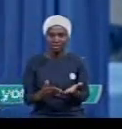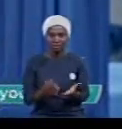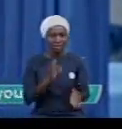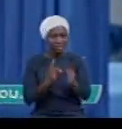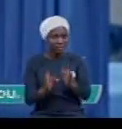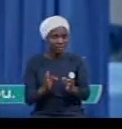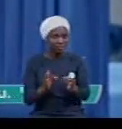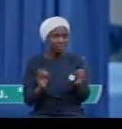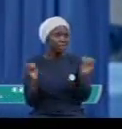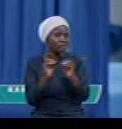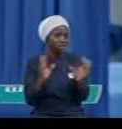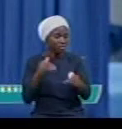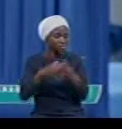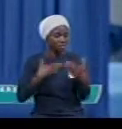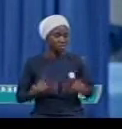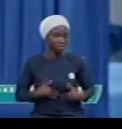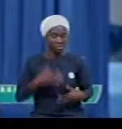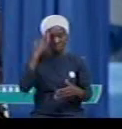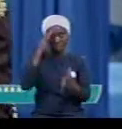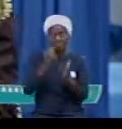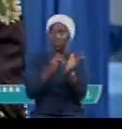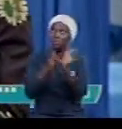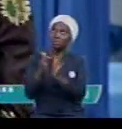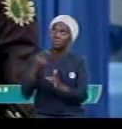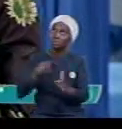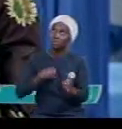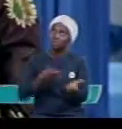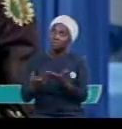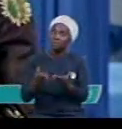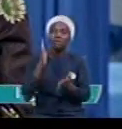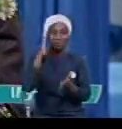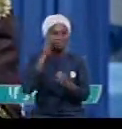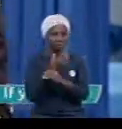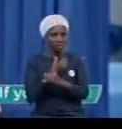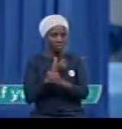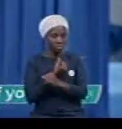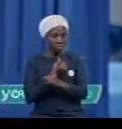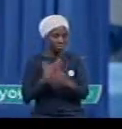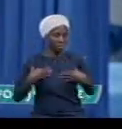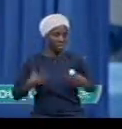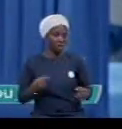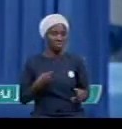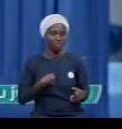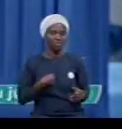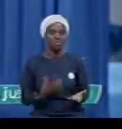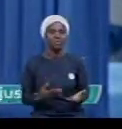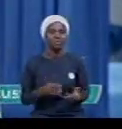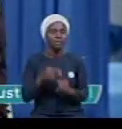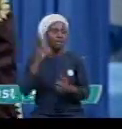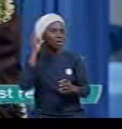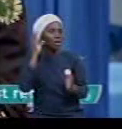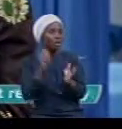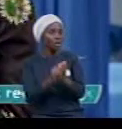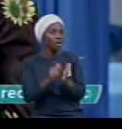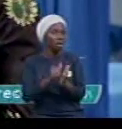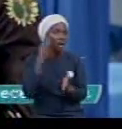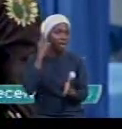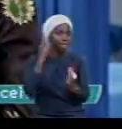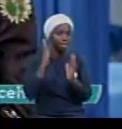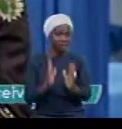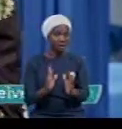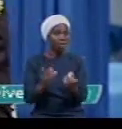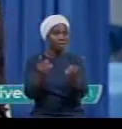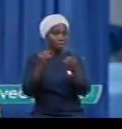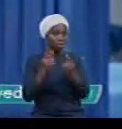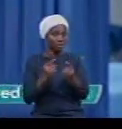nsi yo wo mi san to mo se wa ba igba ti mo gboro pe baba nbo mo ni ogun mi ti se ni won igba ti